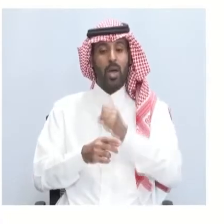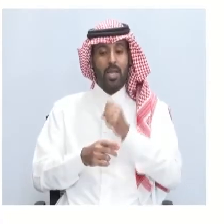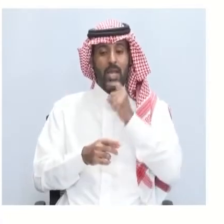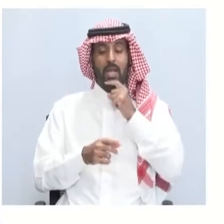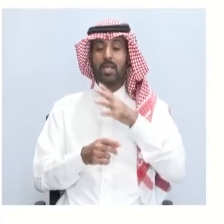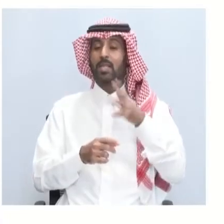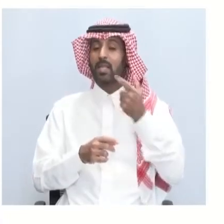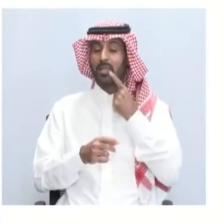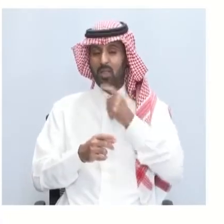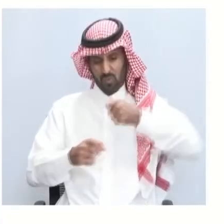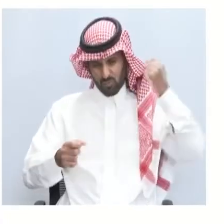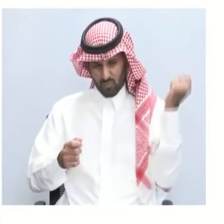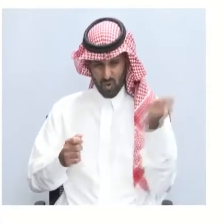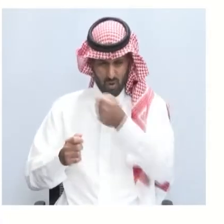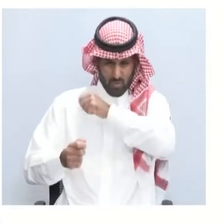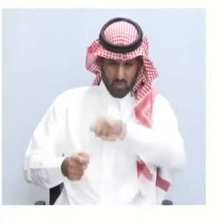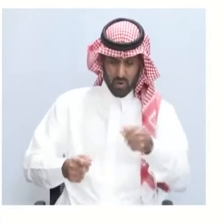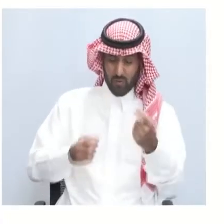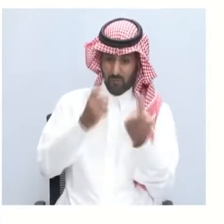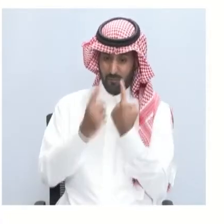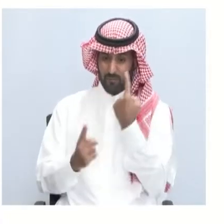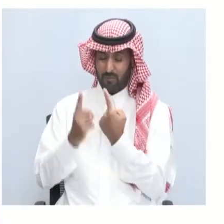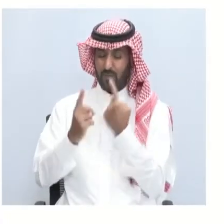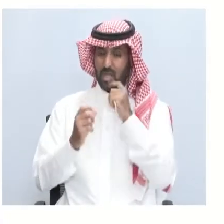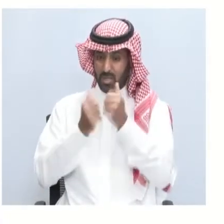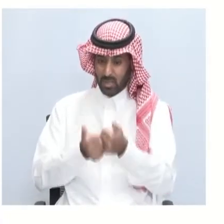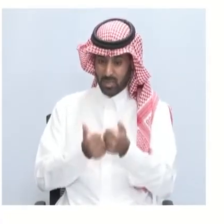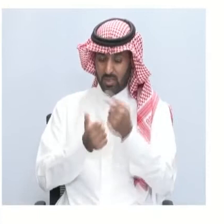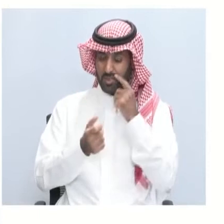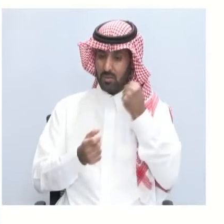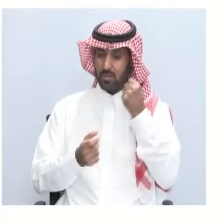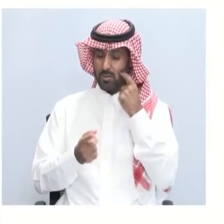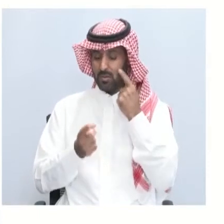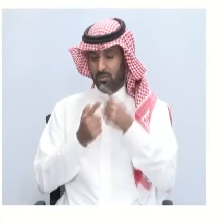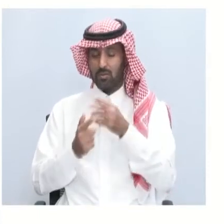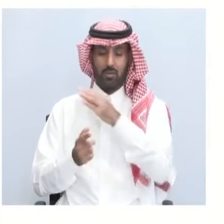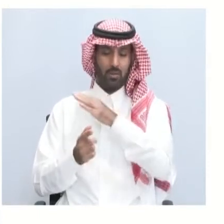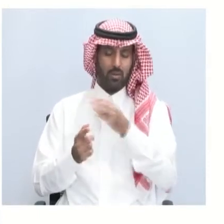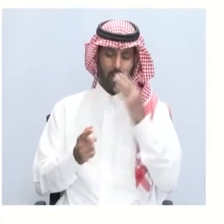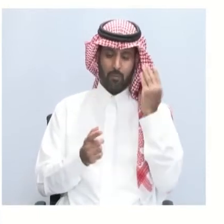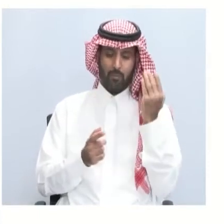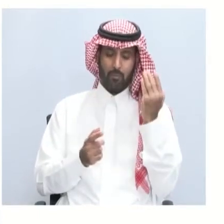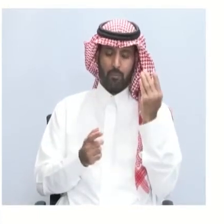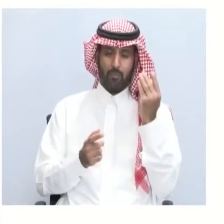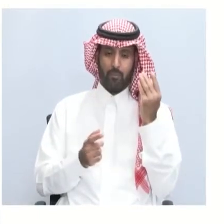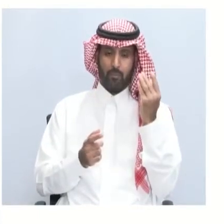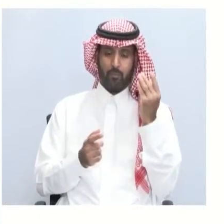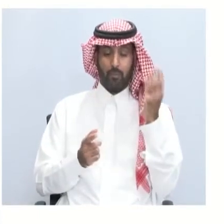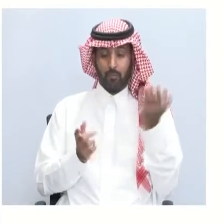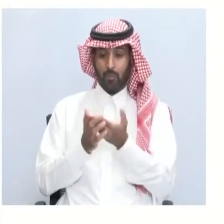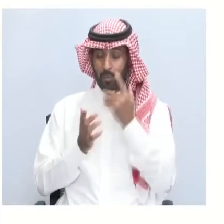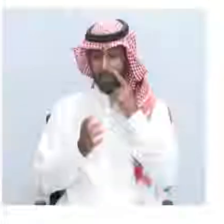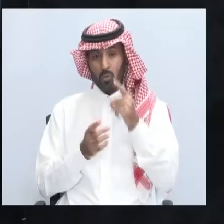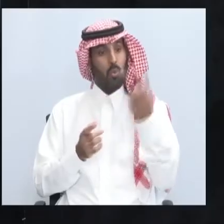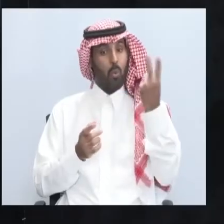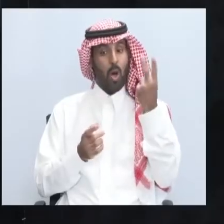and athletes compete in one of the most challenging physical contests imaginable. So it airs twice